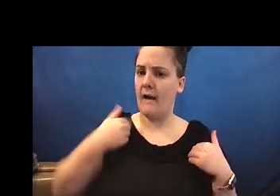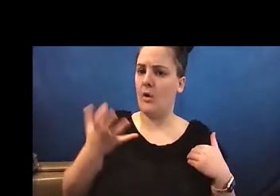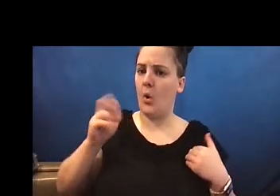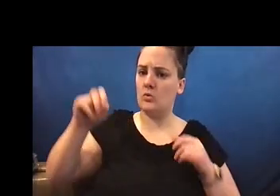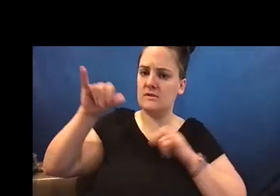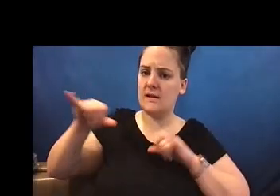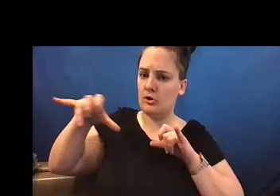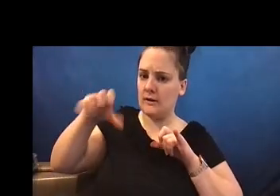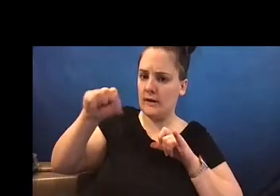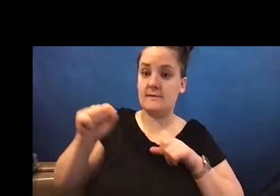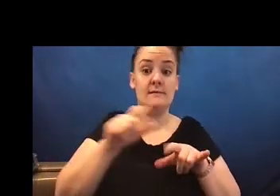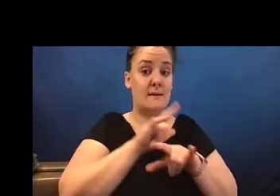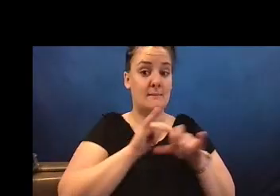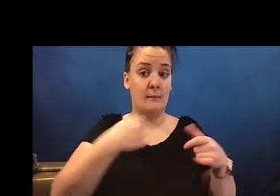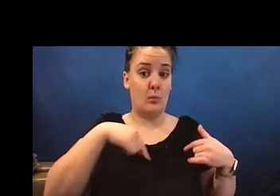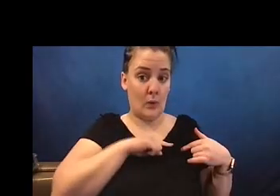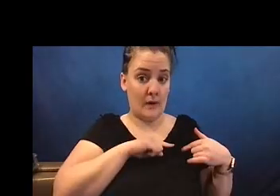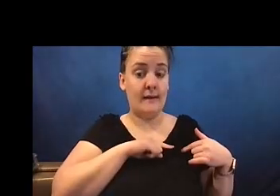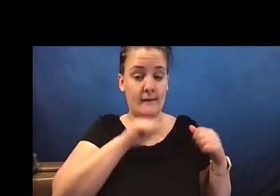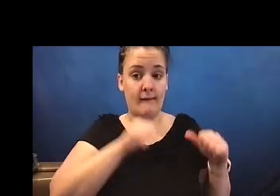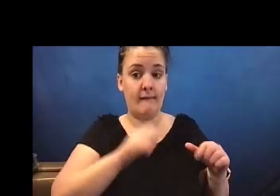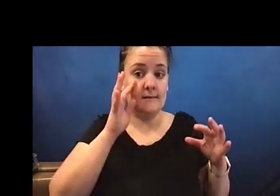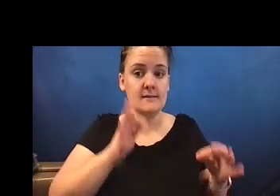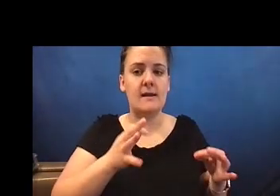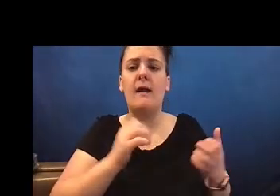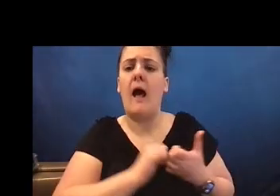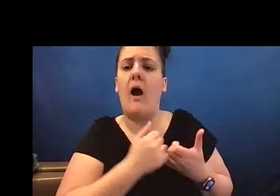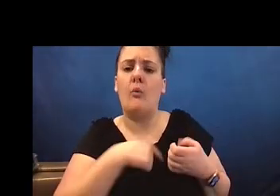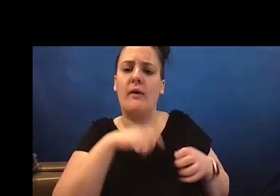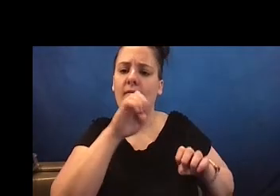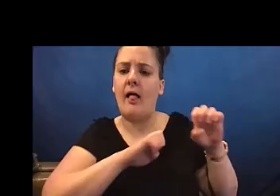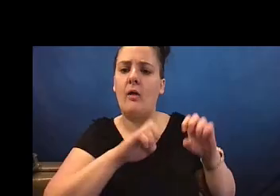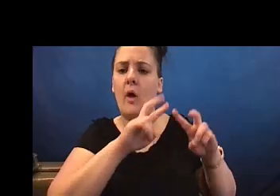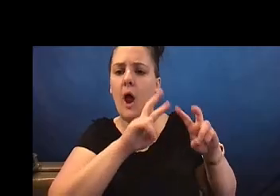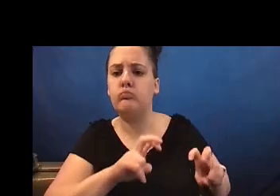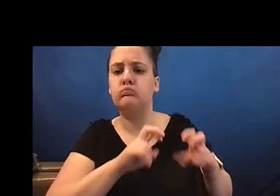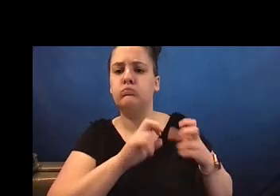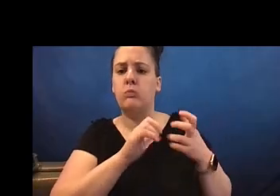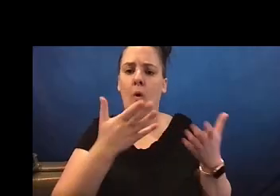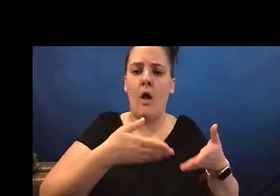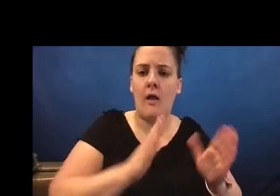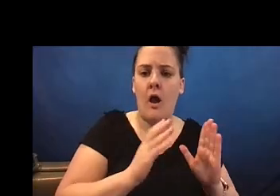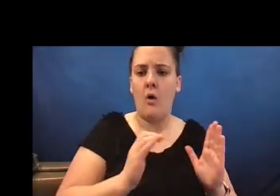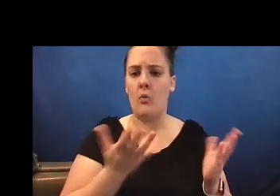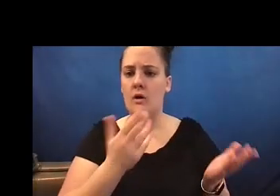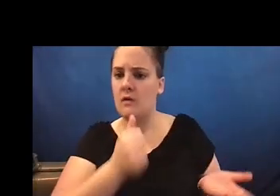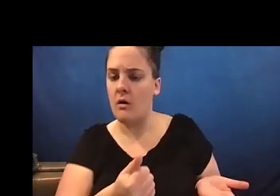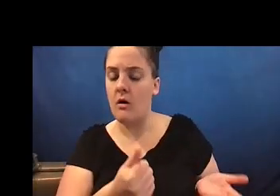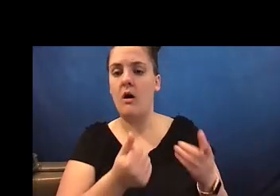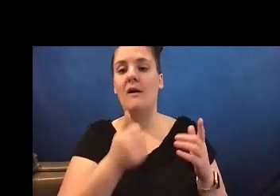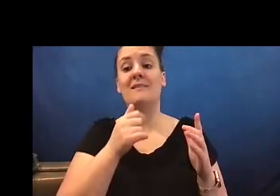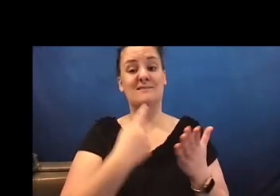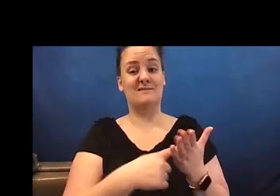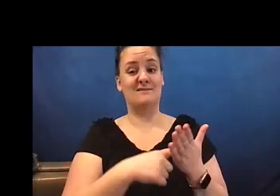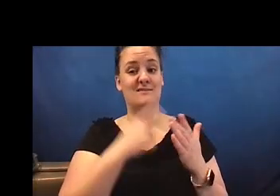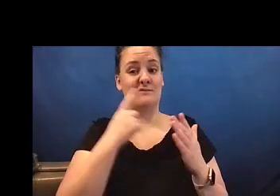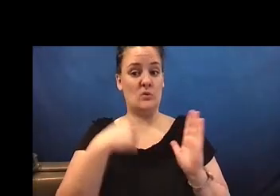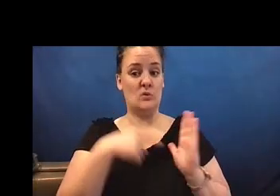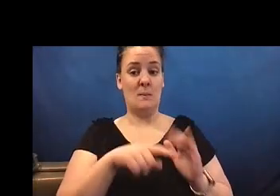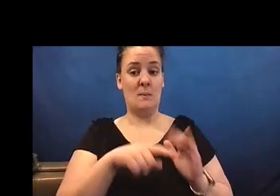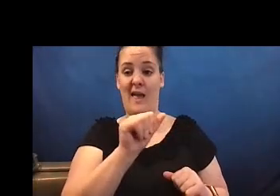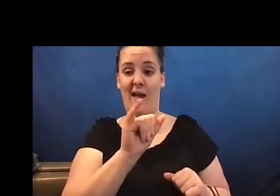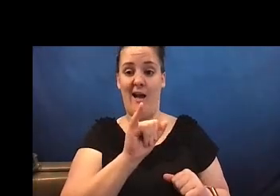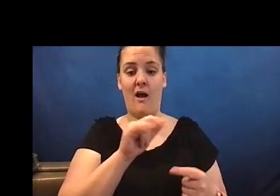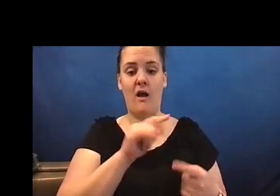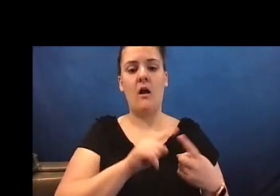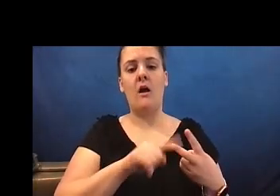set what are our evaluation criteria. How are we determining what's allowed? Talking about AI, talking about what is an